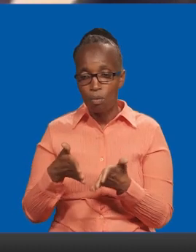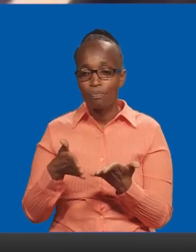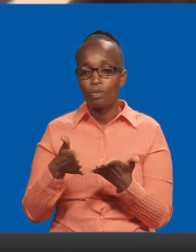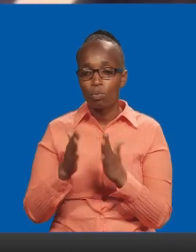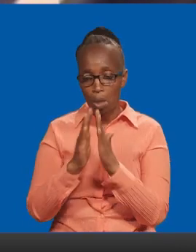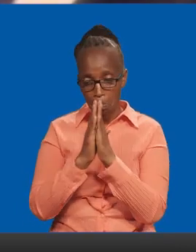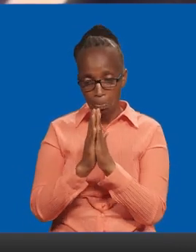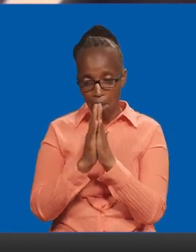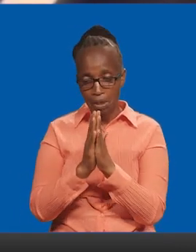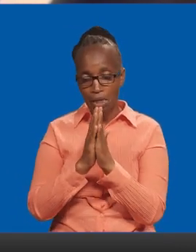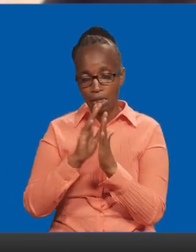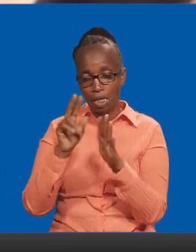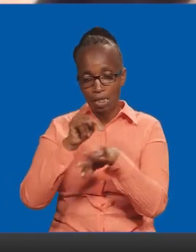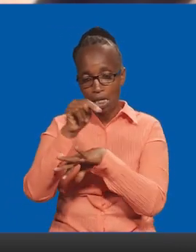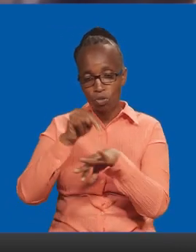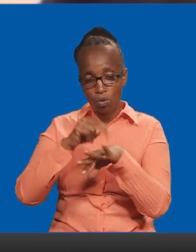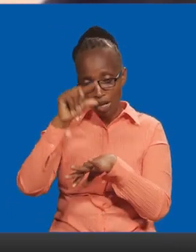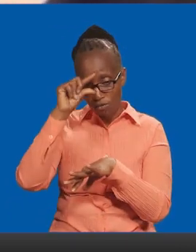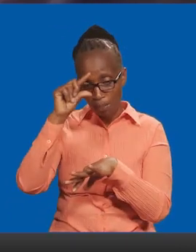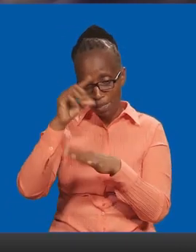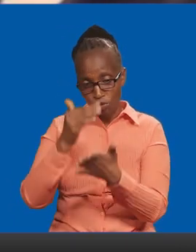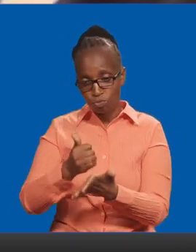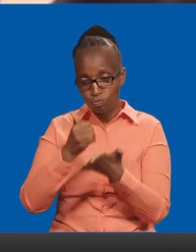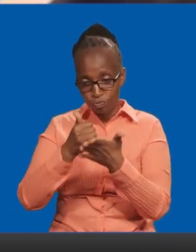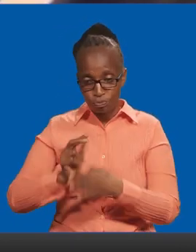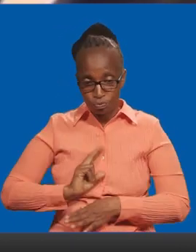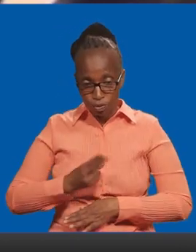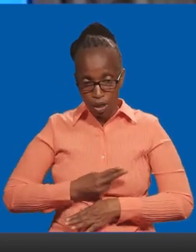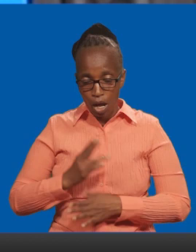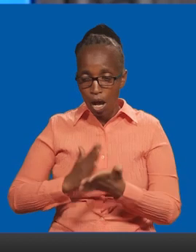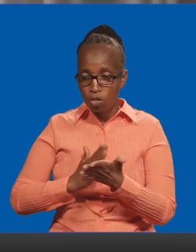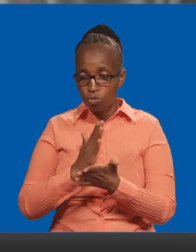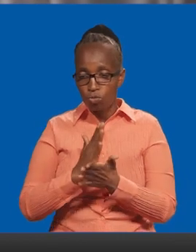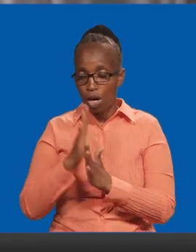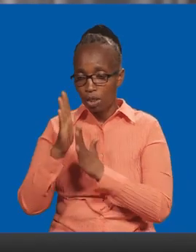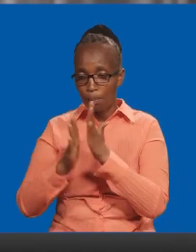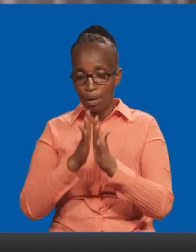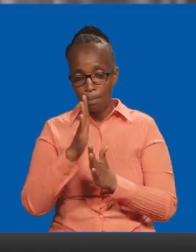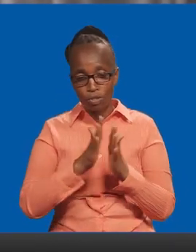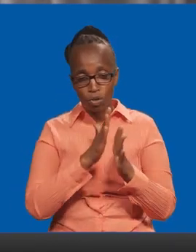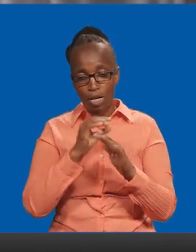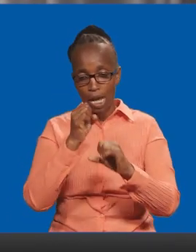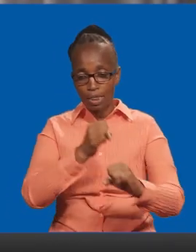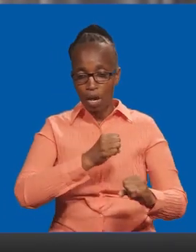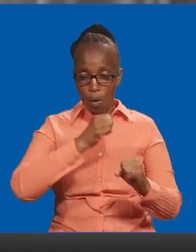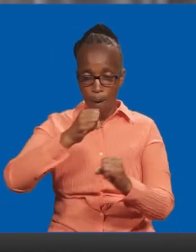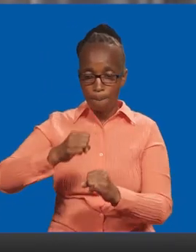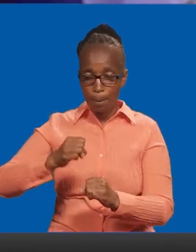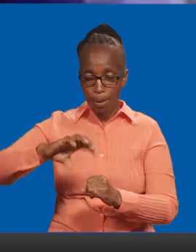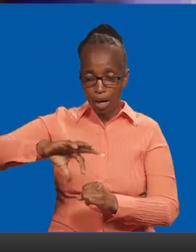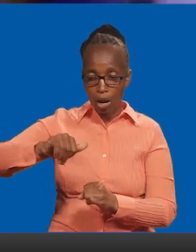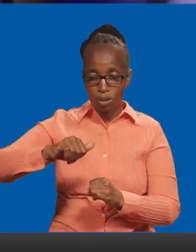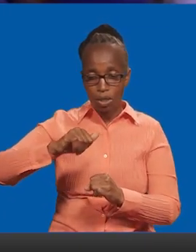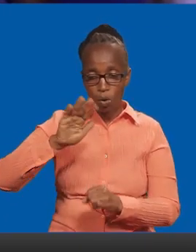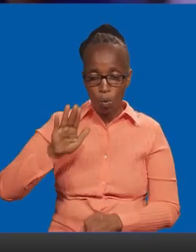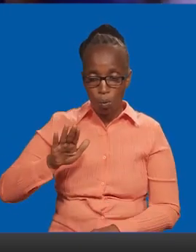tutafanya. Ndio tuna watu inawatubidi tuombe serikali zetu watusaidie. Kizungumza wakati wa maandalizi dhidi ya majanga,